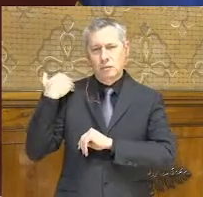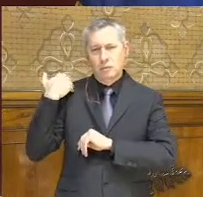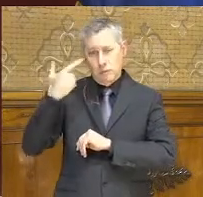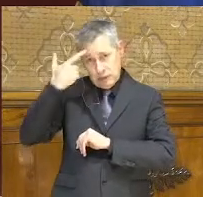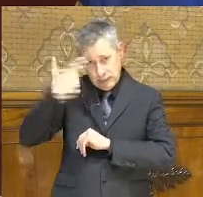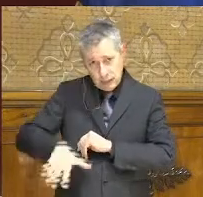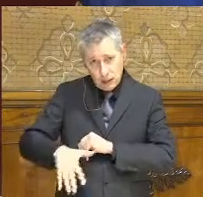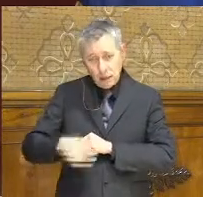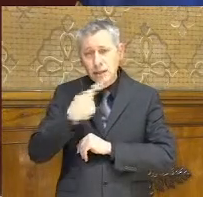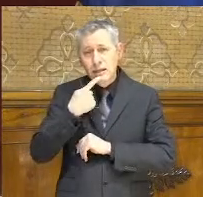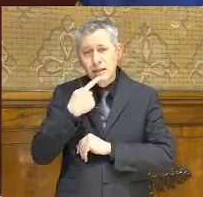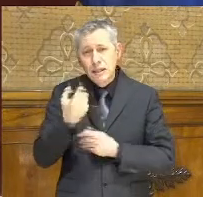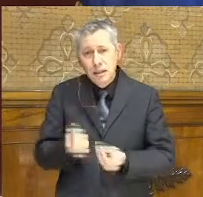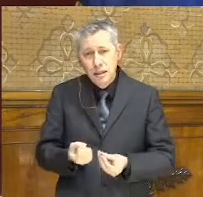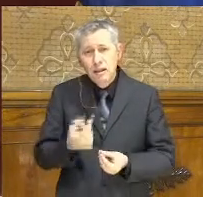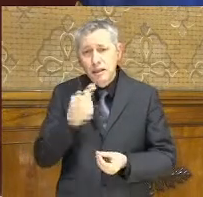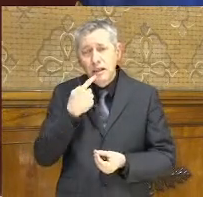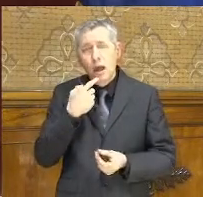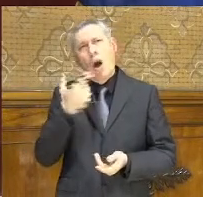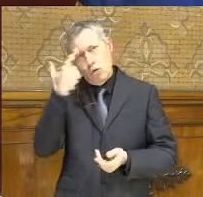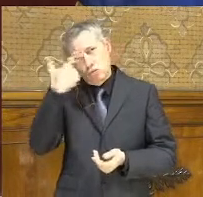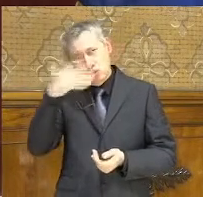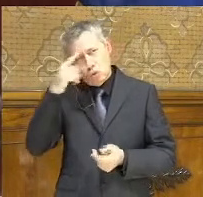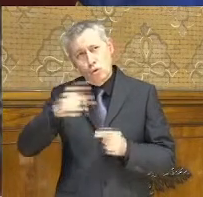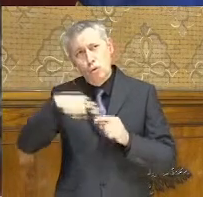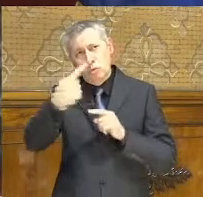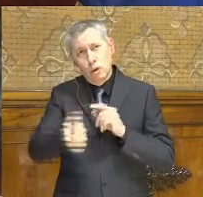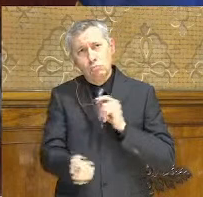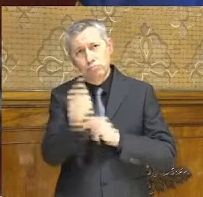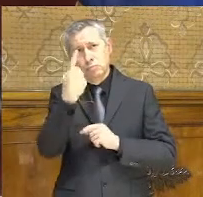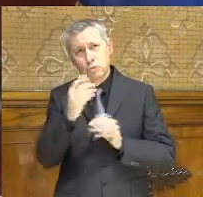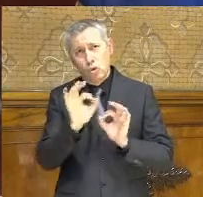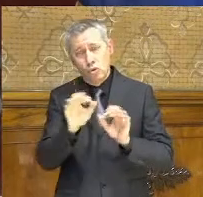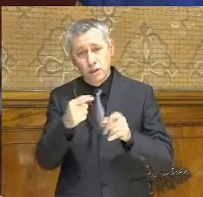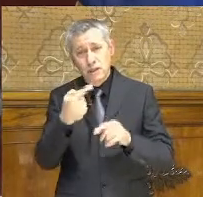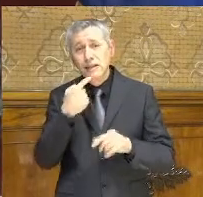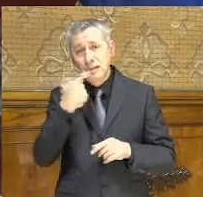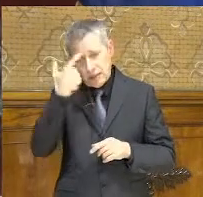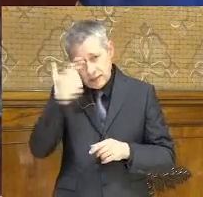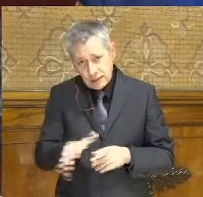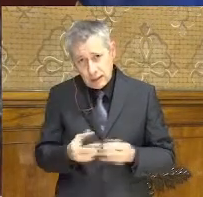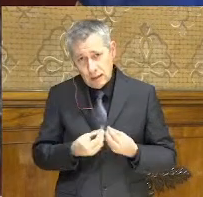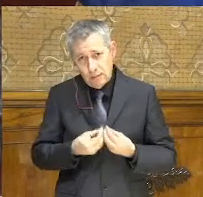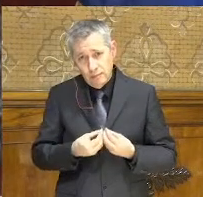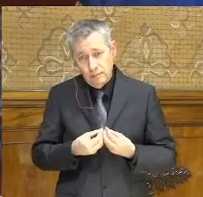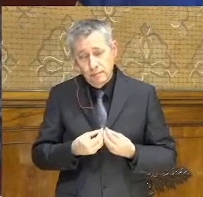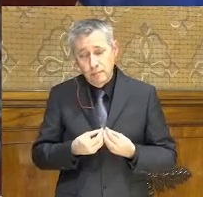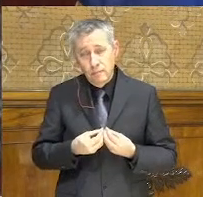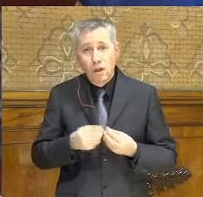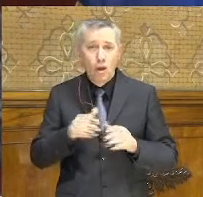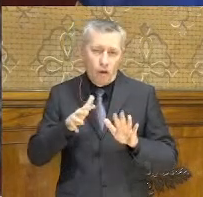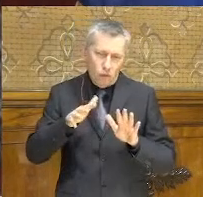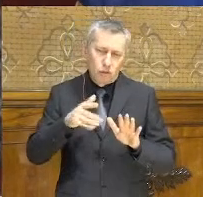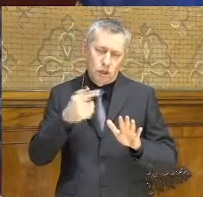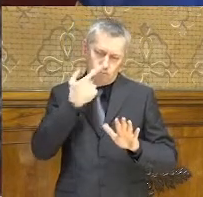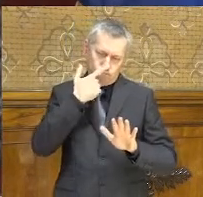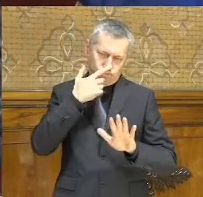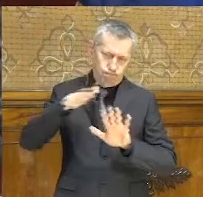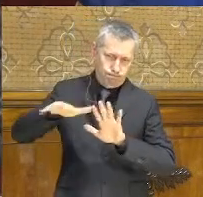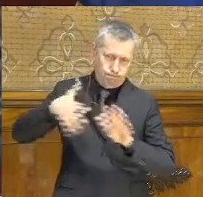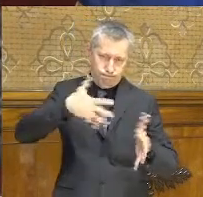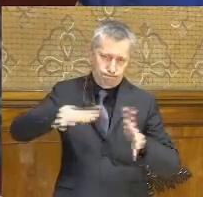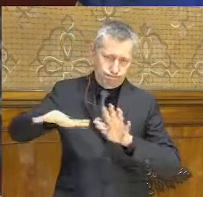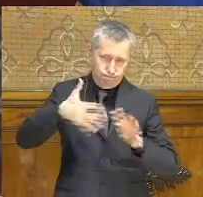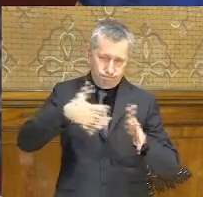are today? Although we always knew of Russia's attitude to Ukraine. But who